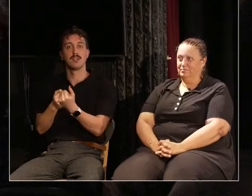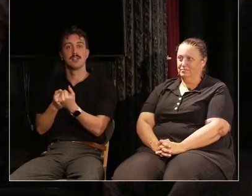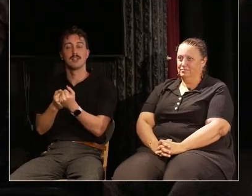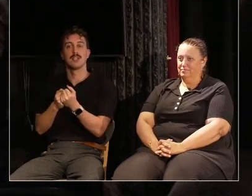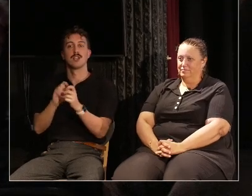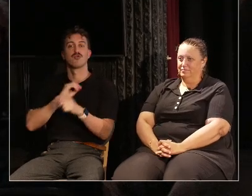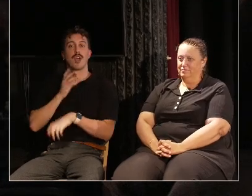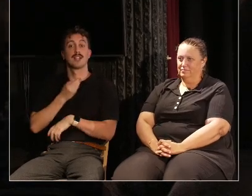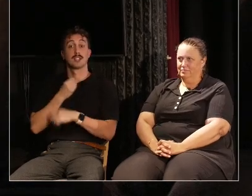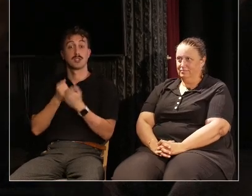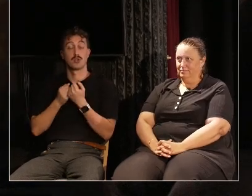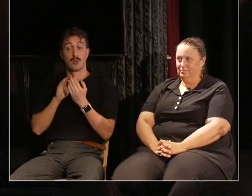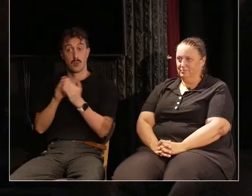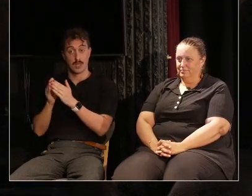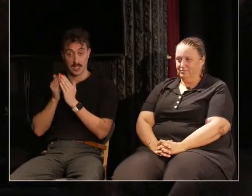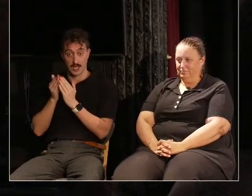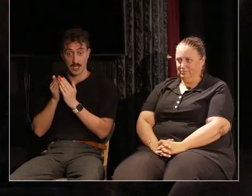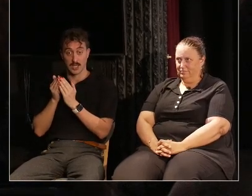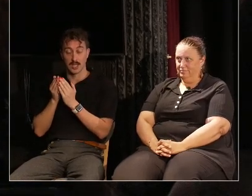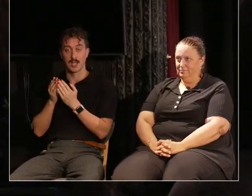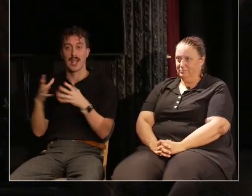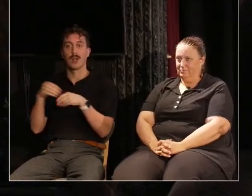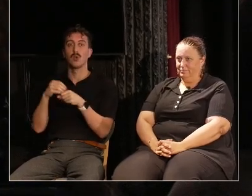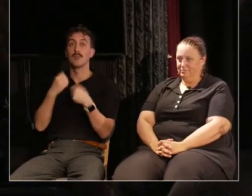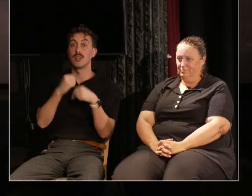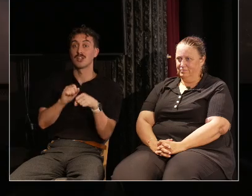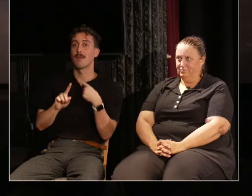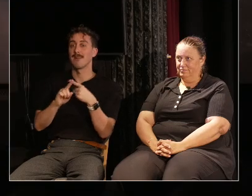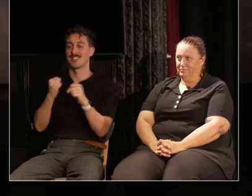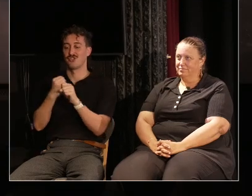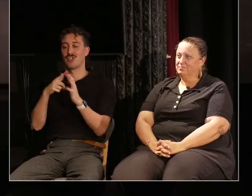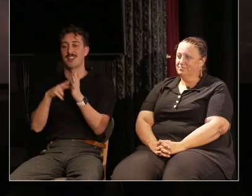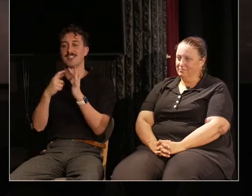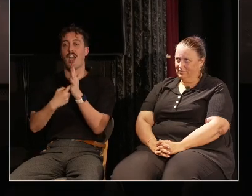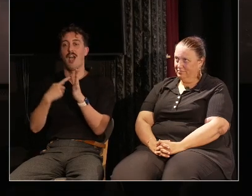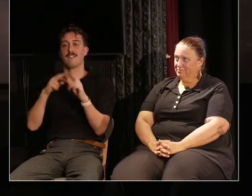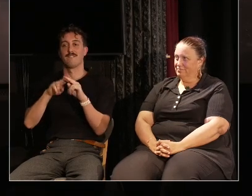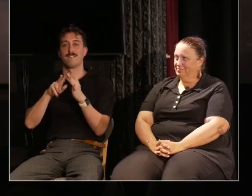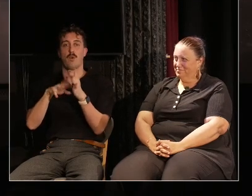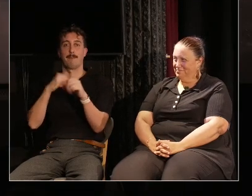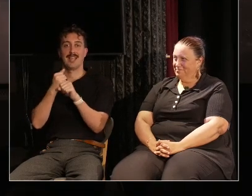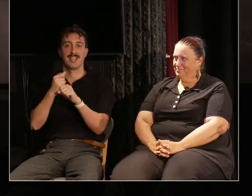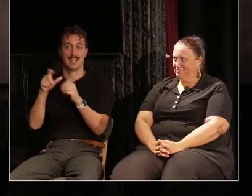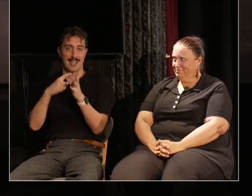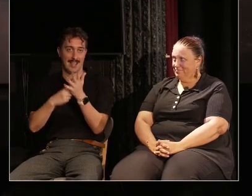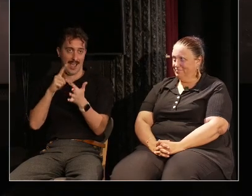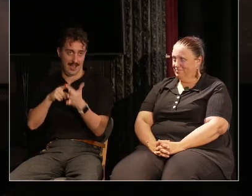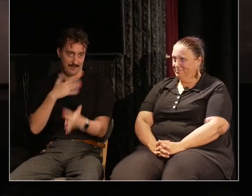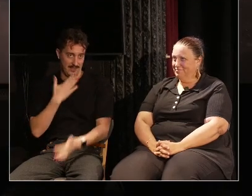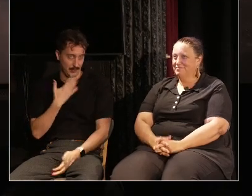including protections, but also access to gender-affirming care. Thank you. Thank you, Teddy.